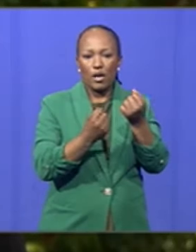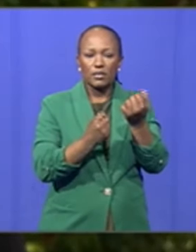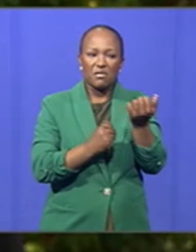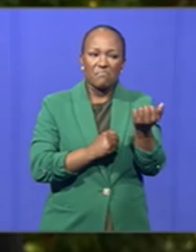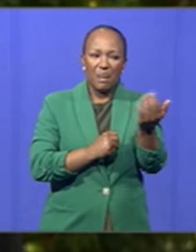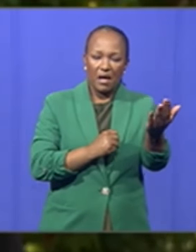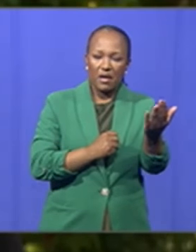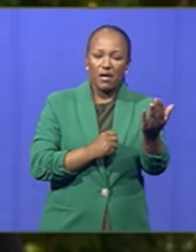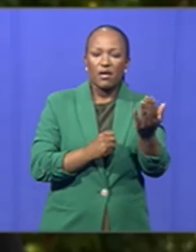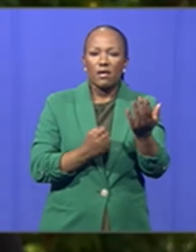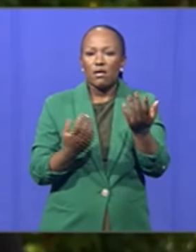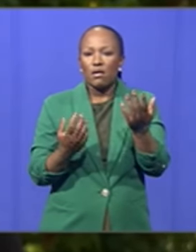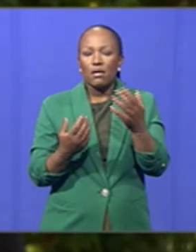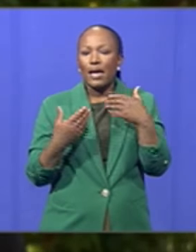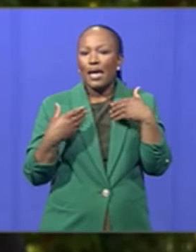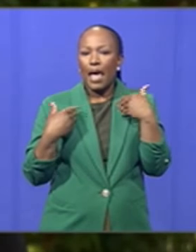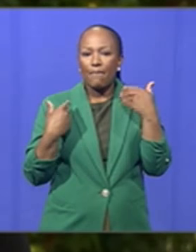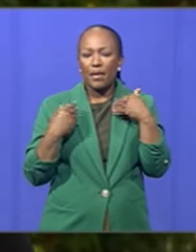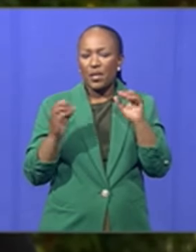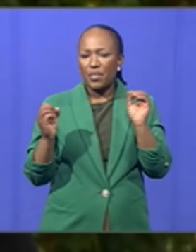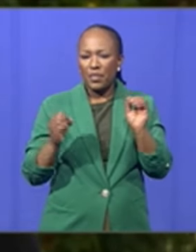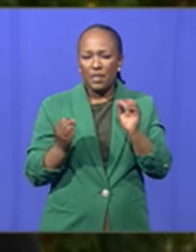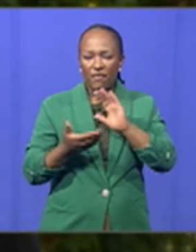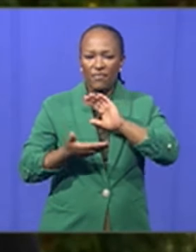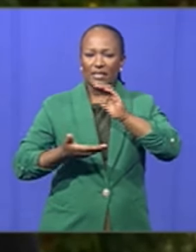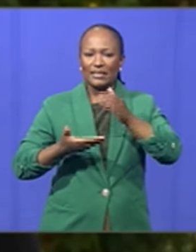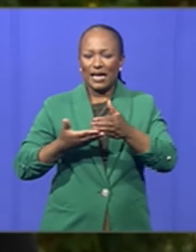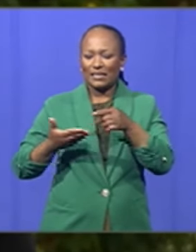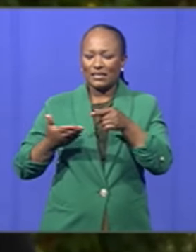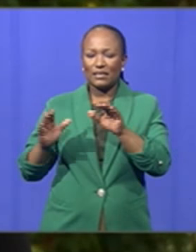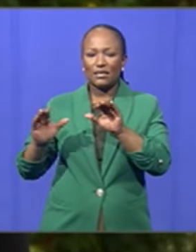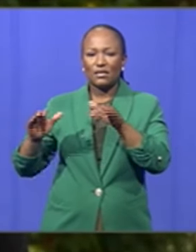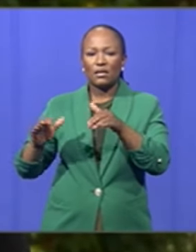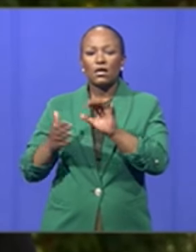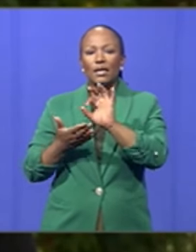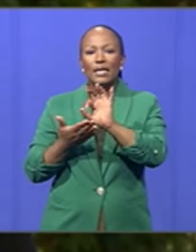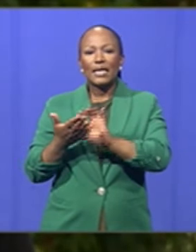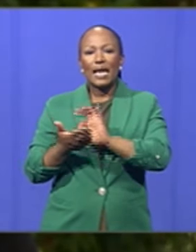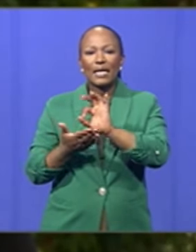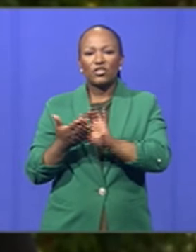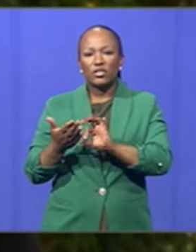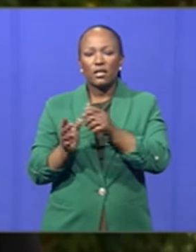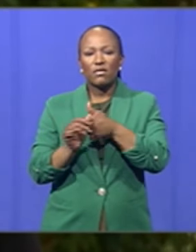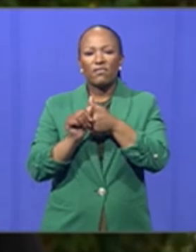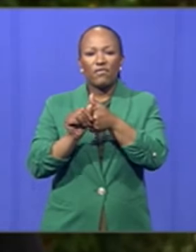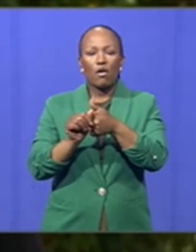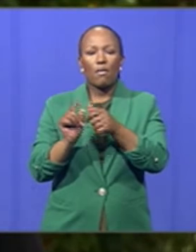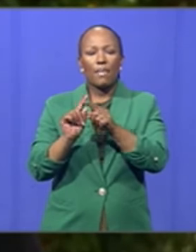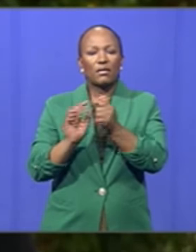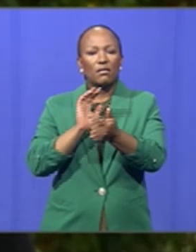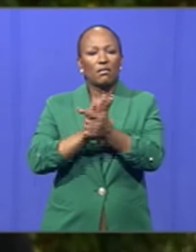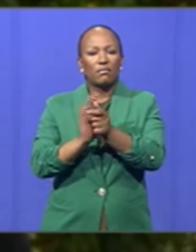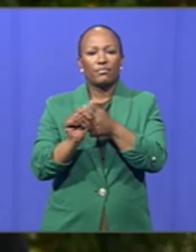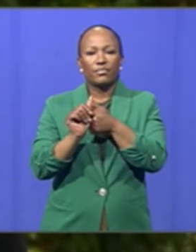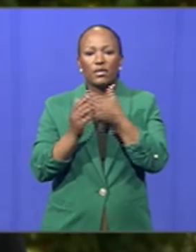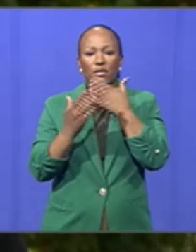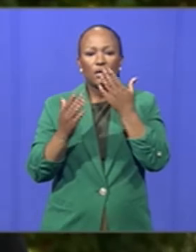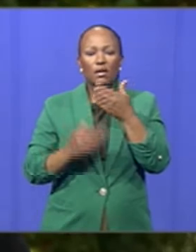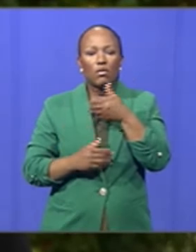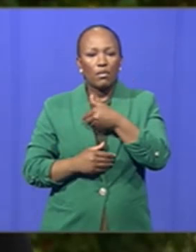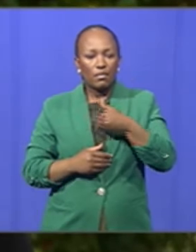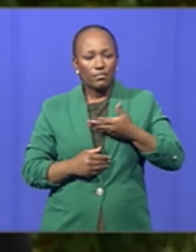report le ena a phika di trustees because go bile le election e se mo molaong ka re masalary ya court gore batswadi ba rena sentse